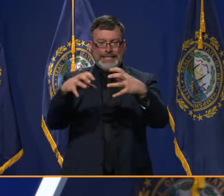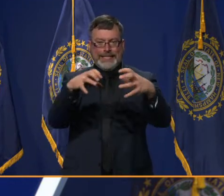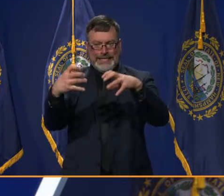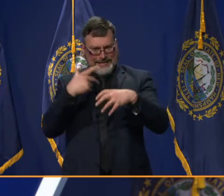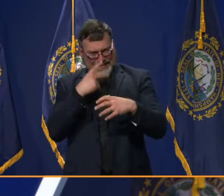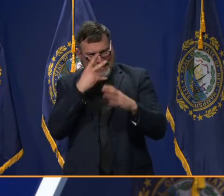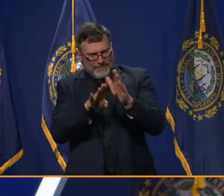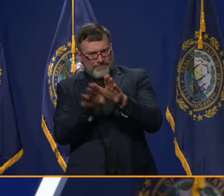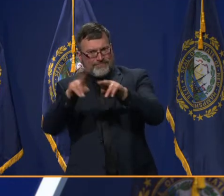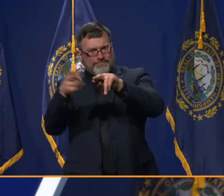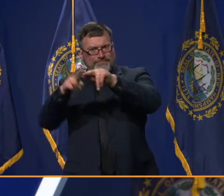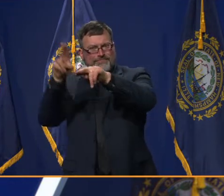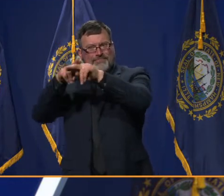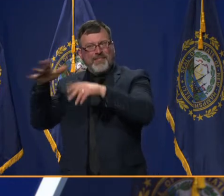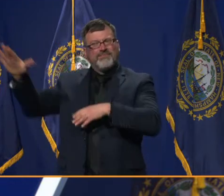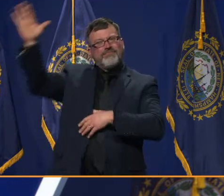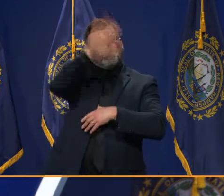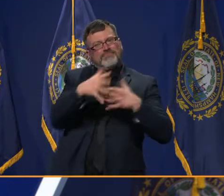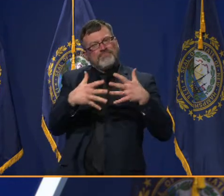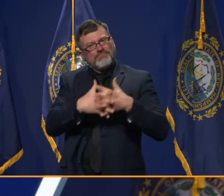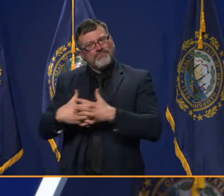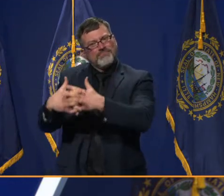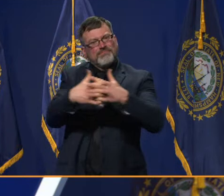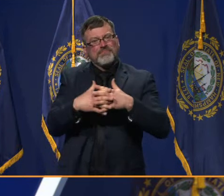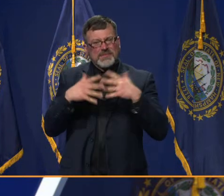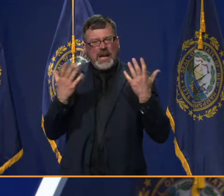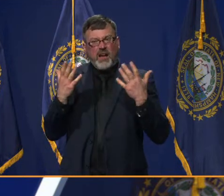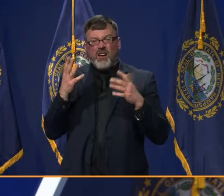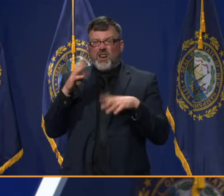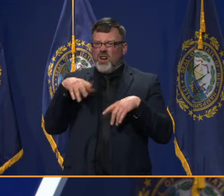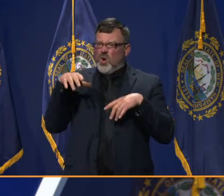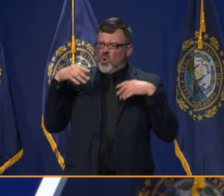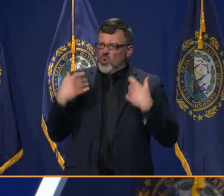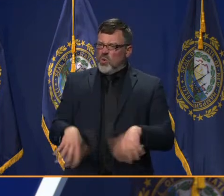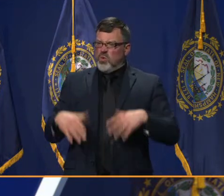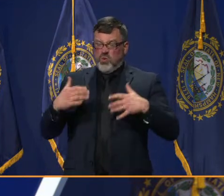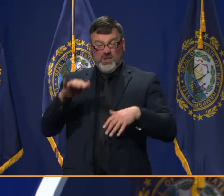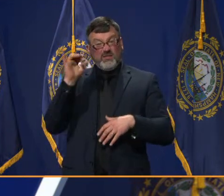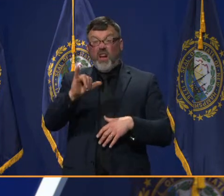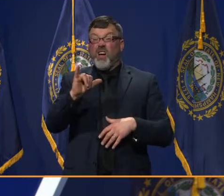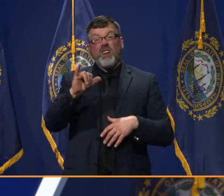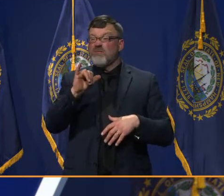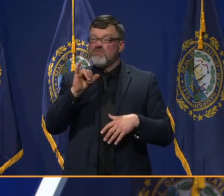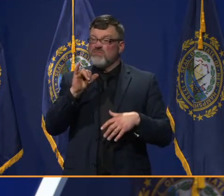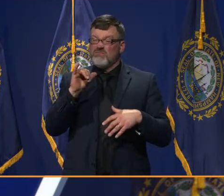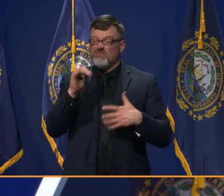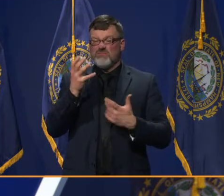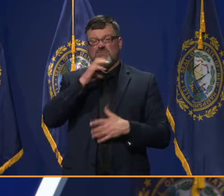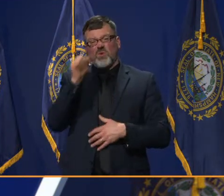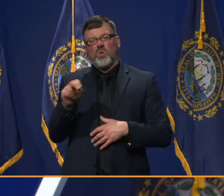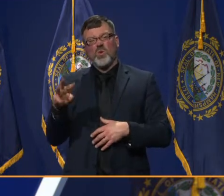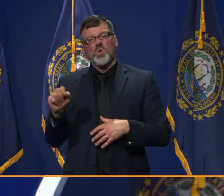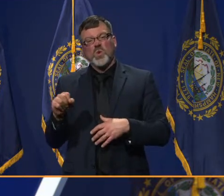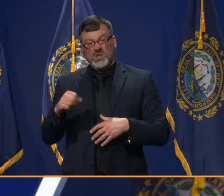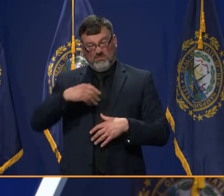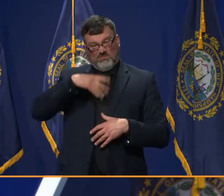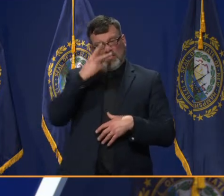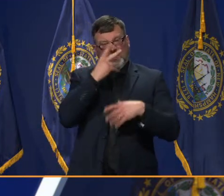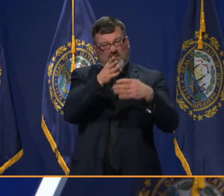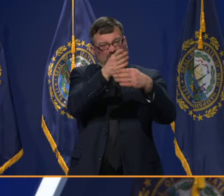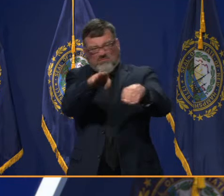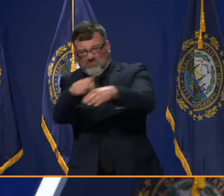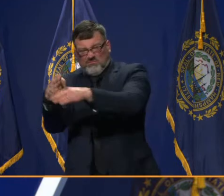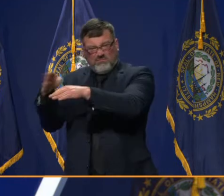culture right now, they're unfortunately nothing new. Much of the division that we see in our country, it has deep roots.